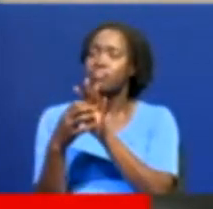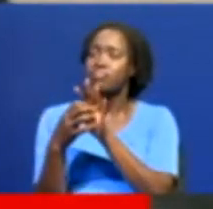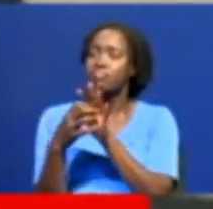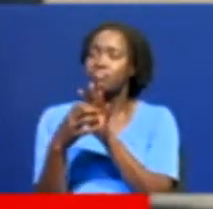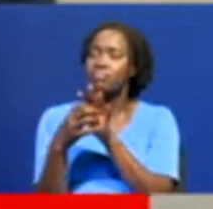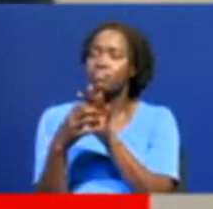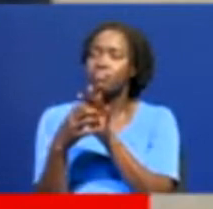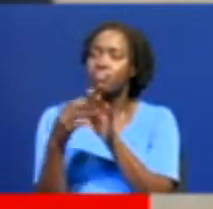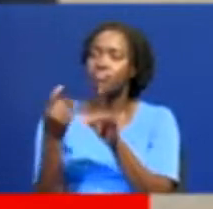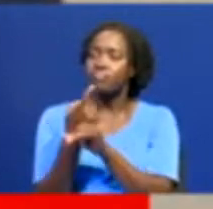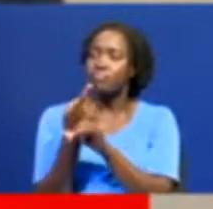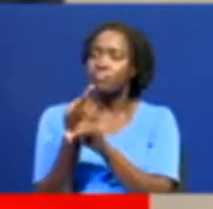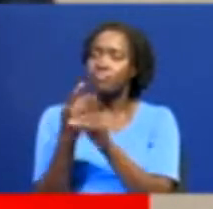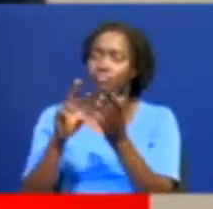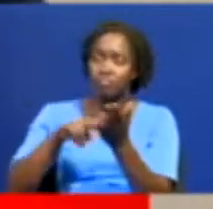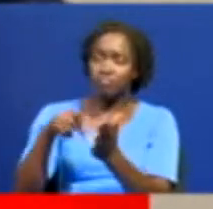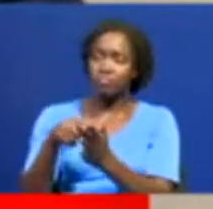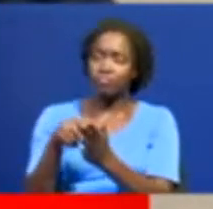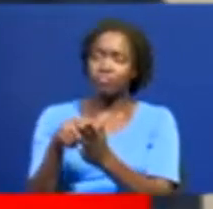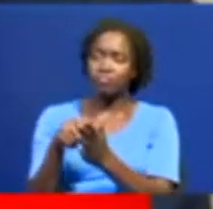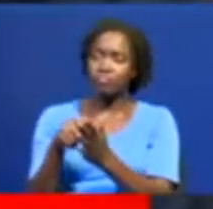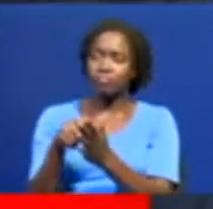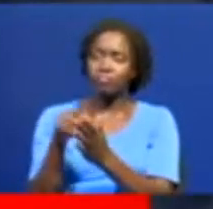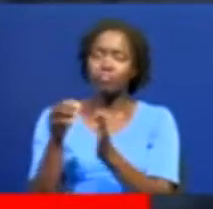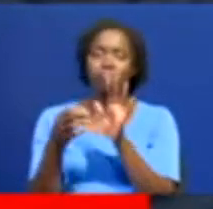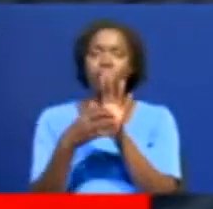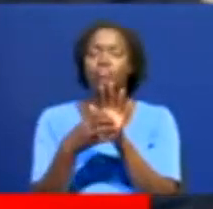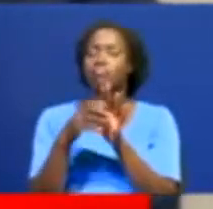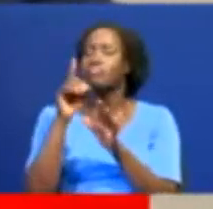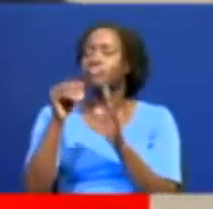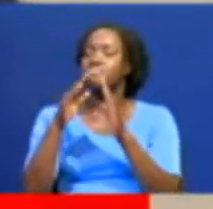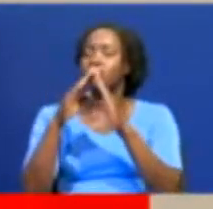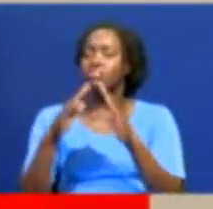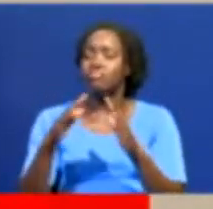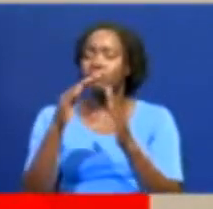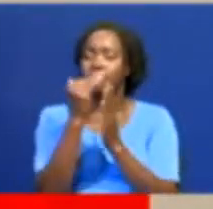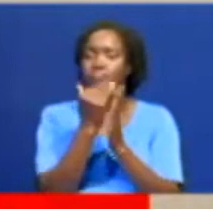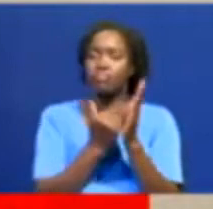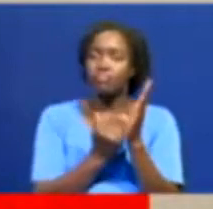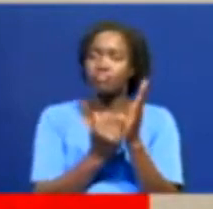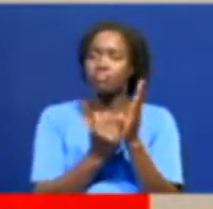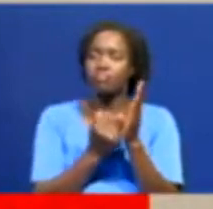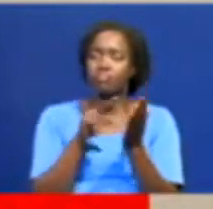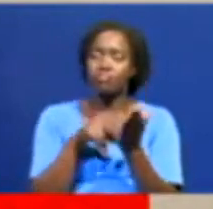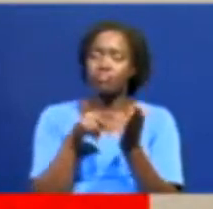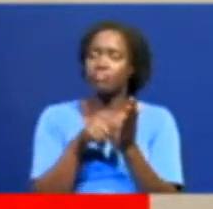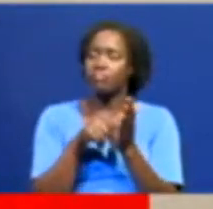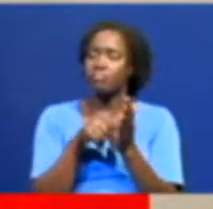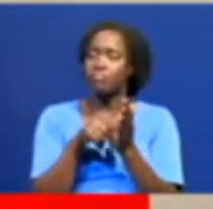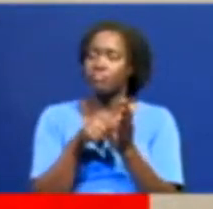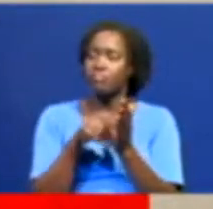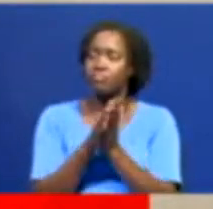advertise several projects. We advertised affordable housing programs projects